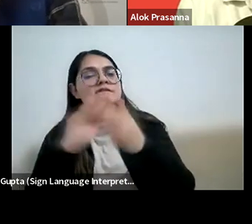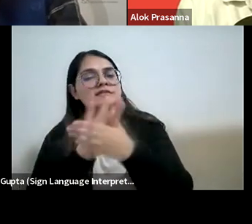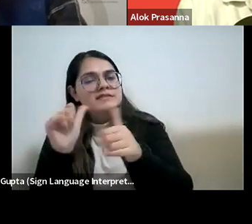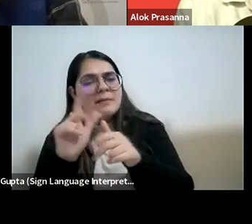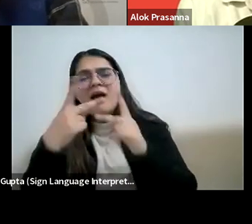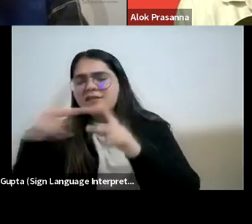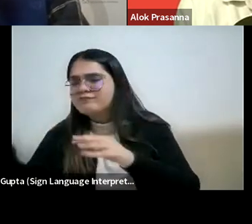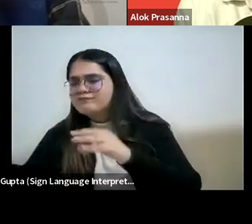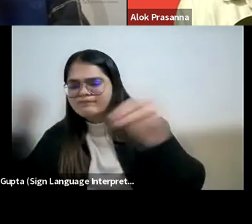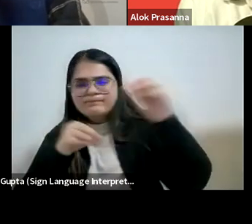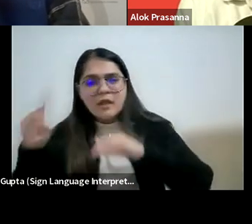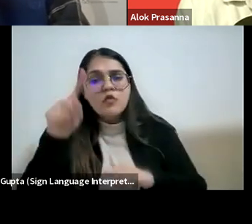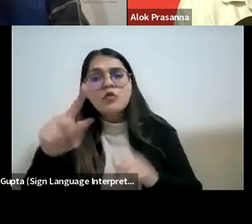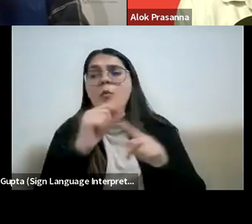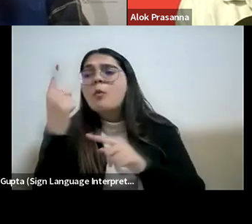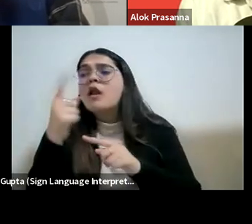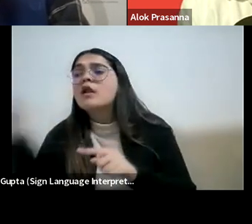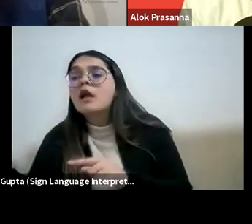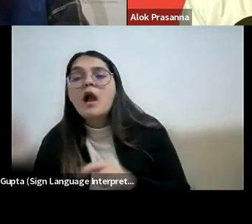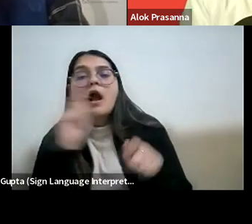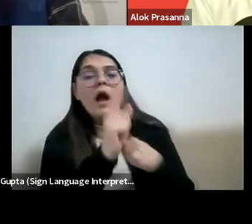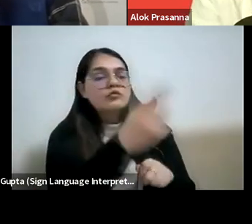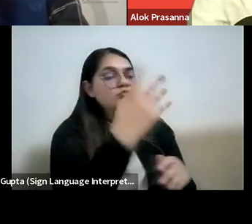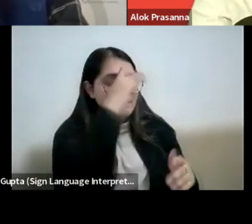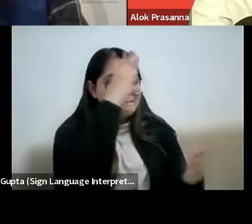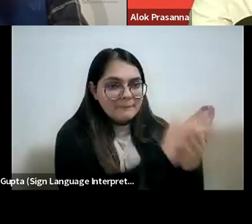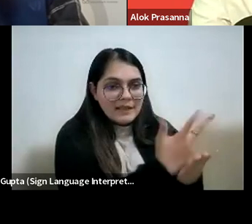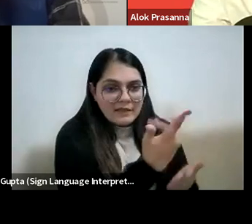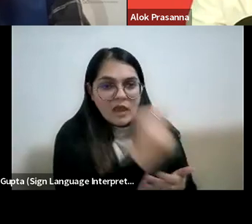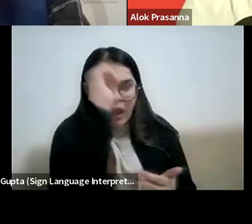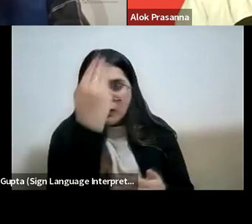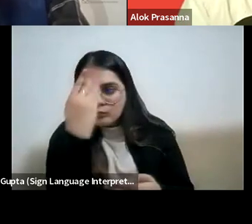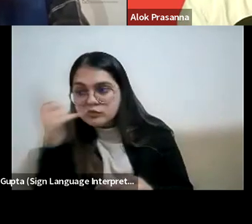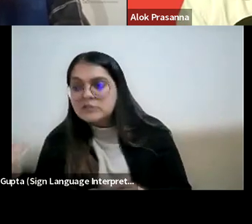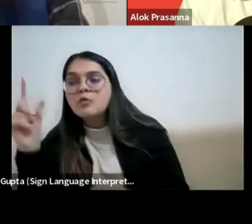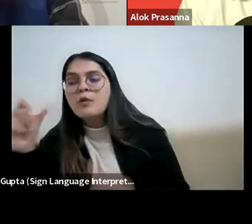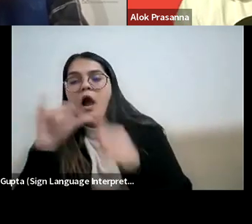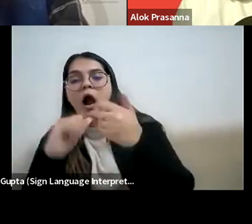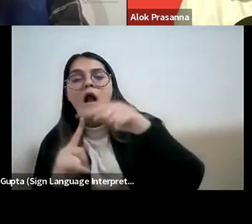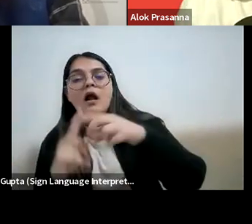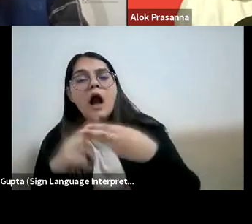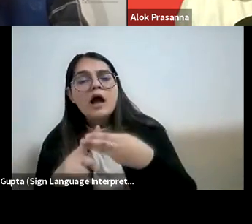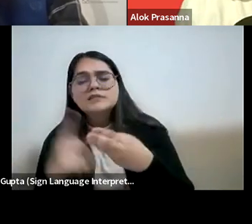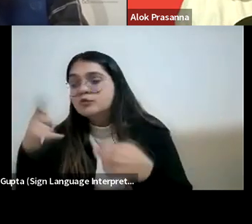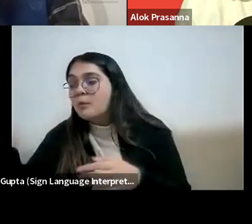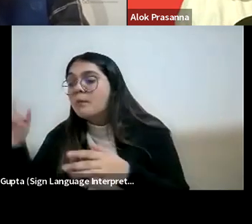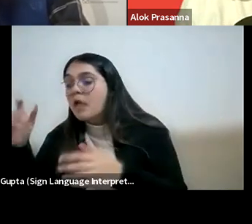which political party you came from, what religion you came from what caste you were, which region of the